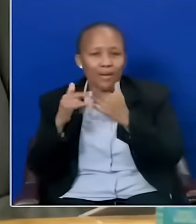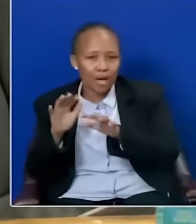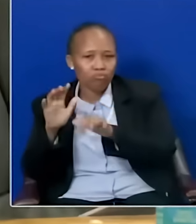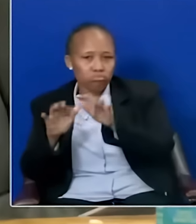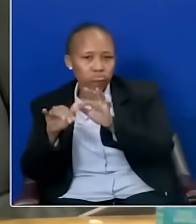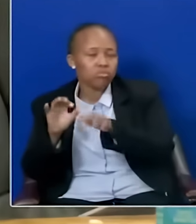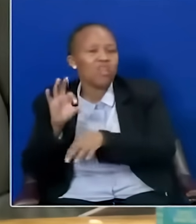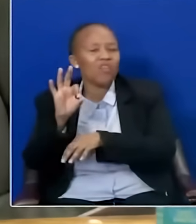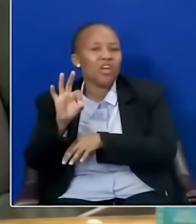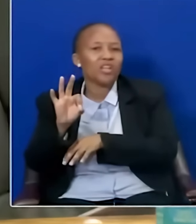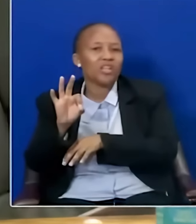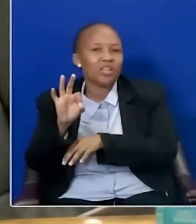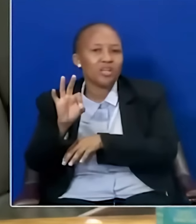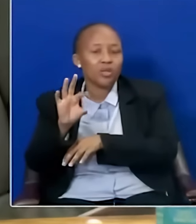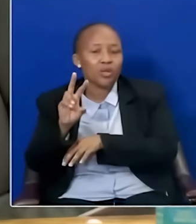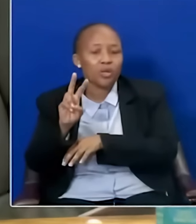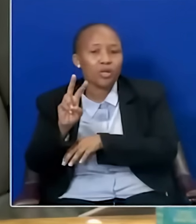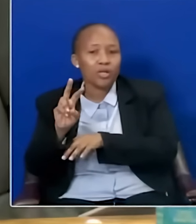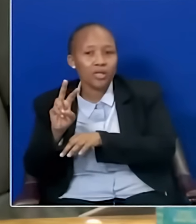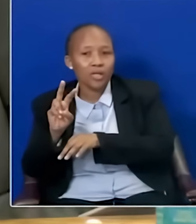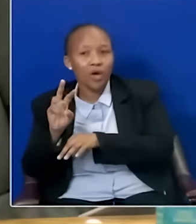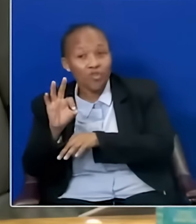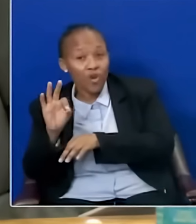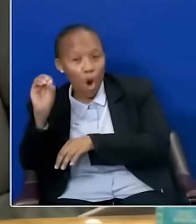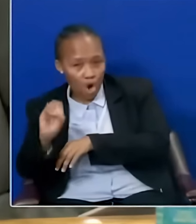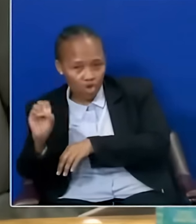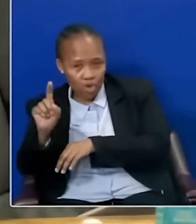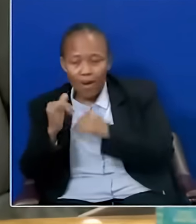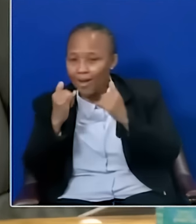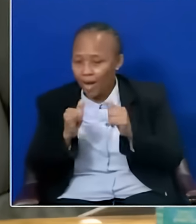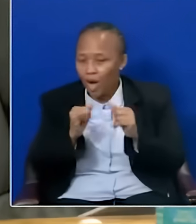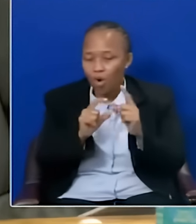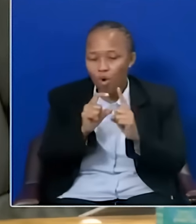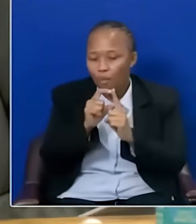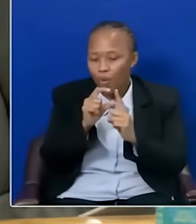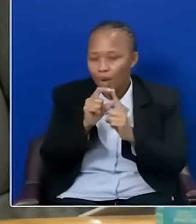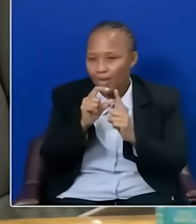So the bullet happens after ABIS acquisition on 6 September.